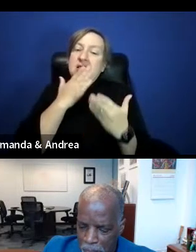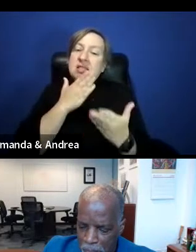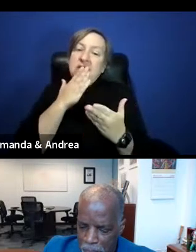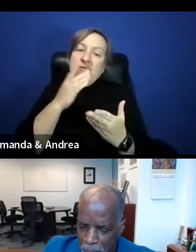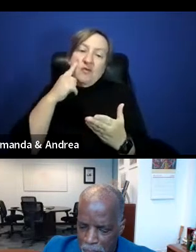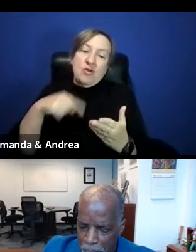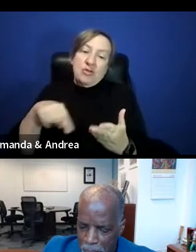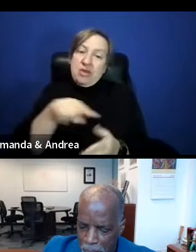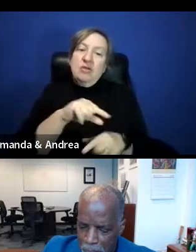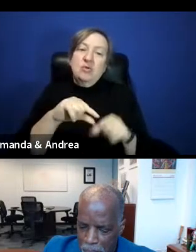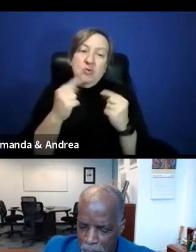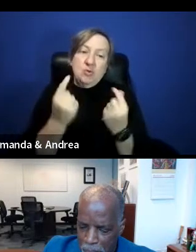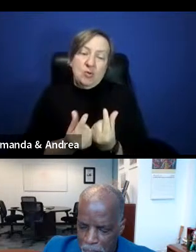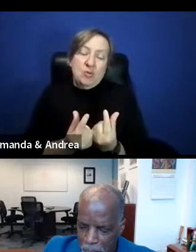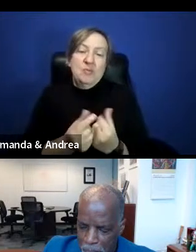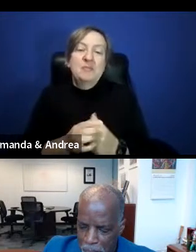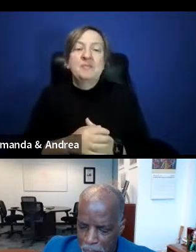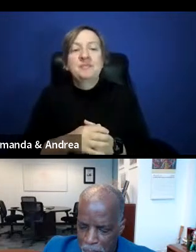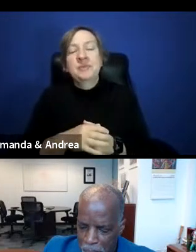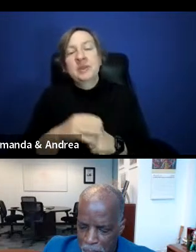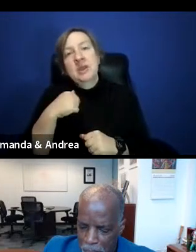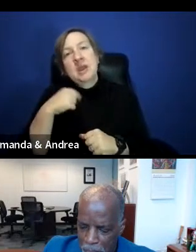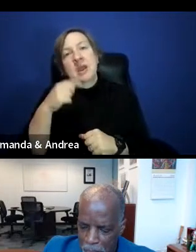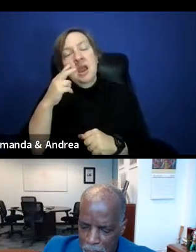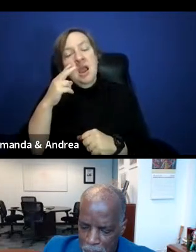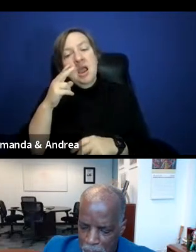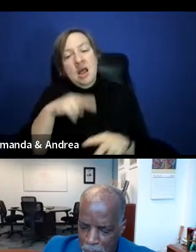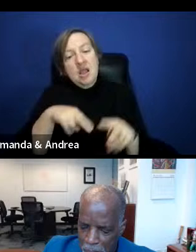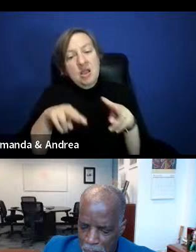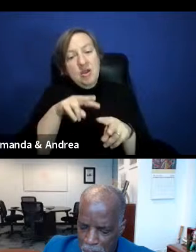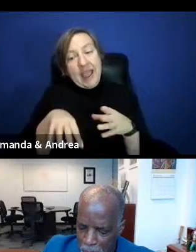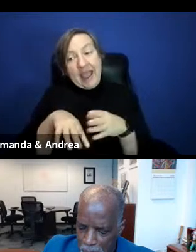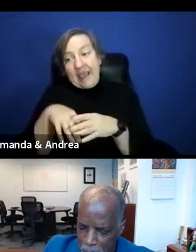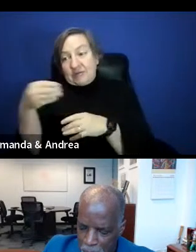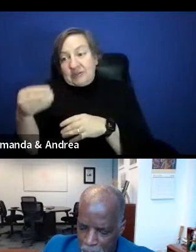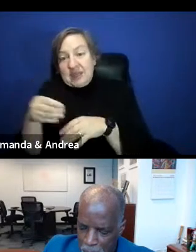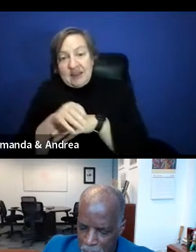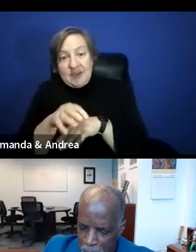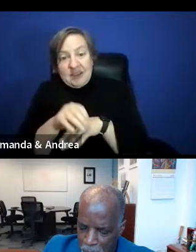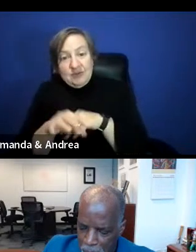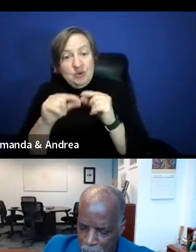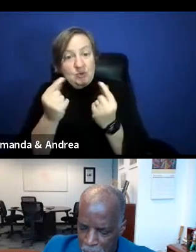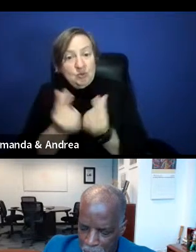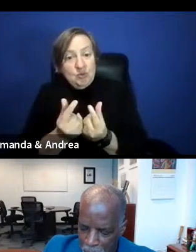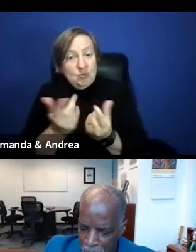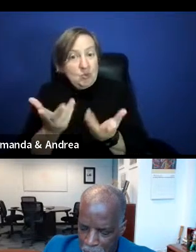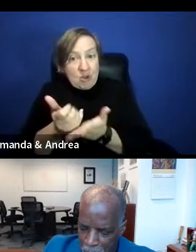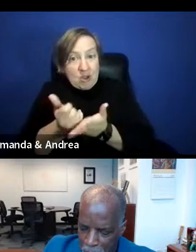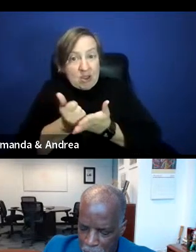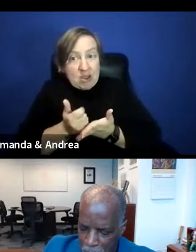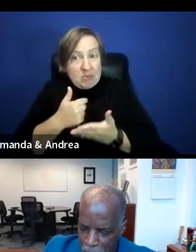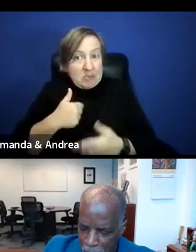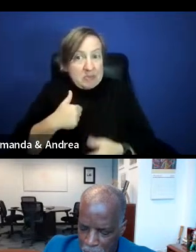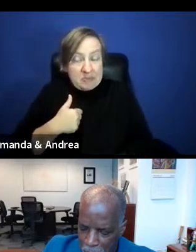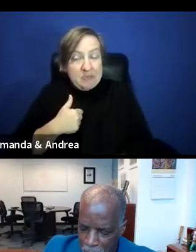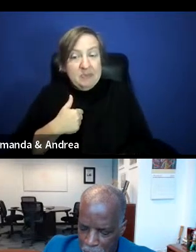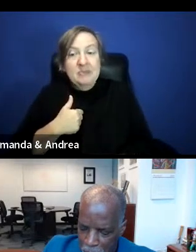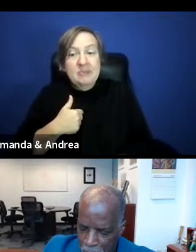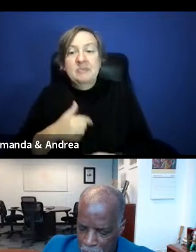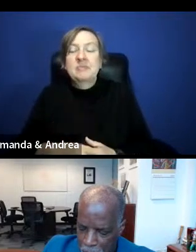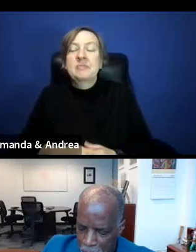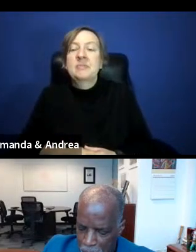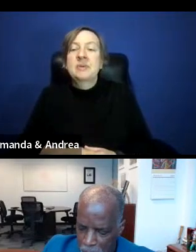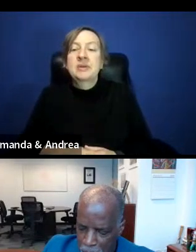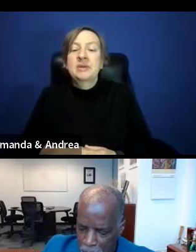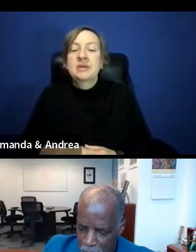But, you know, as I look beyond our advisory groups, I think what really helps me to be able